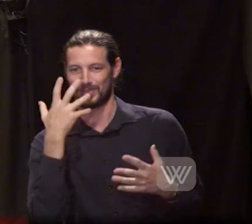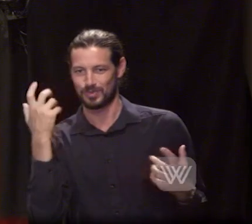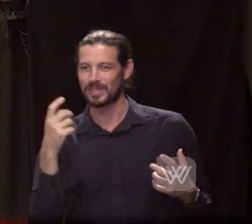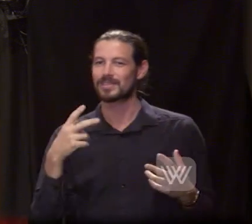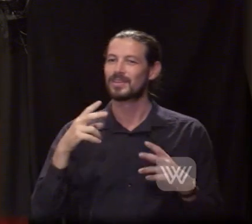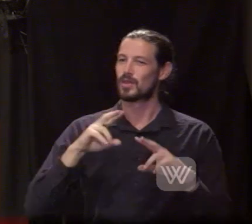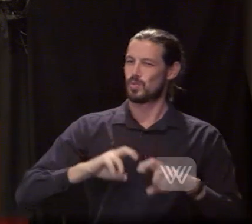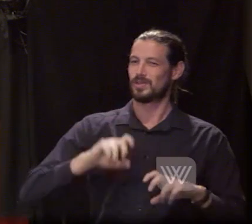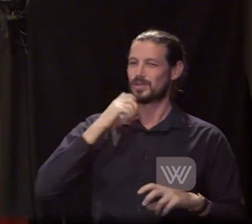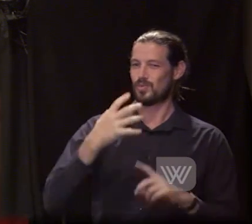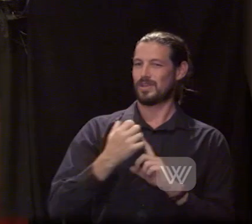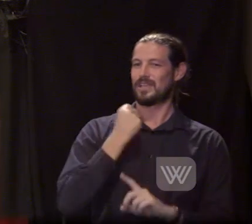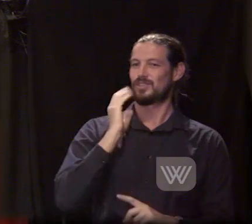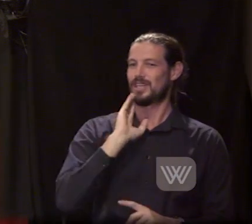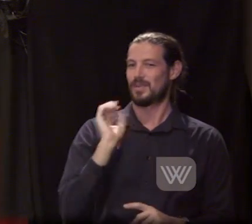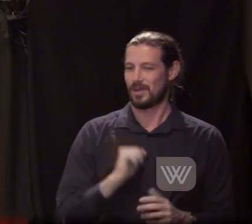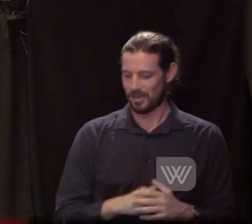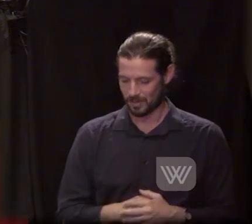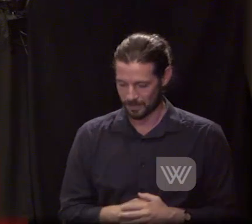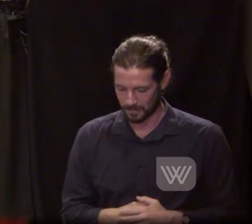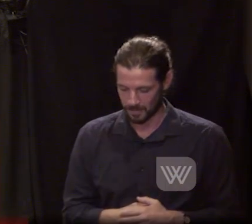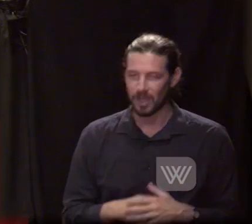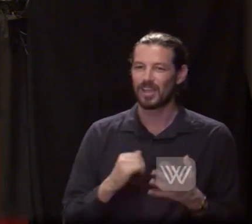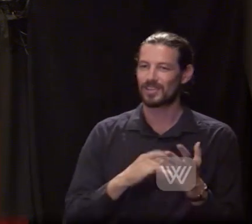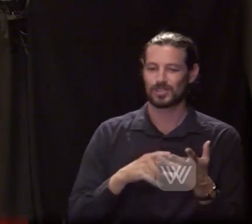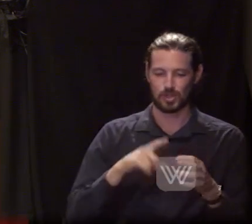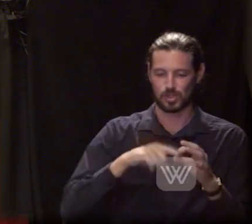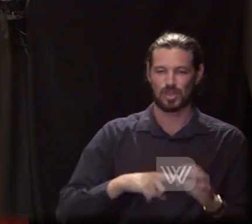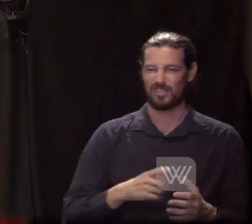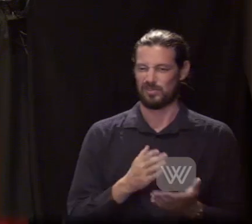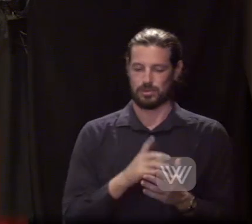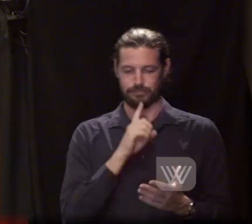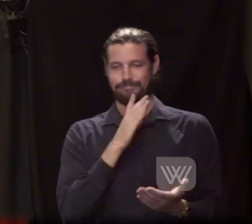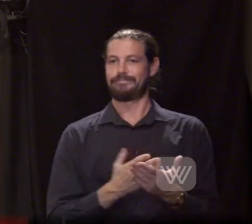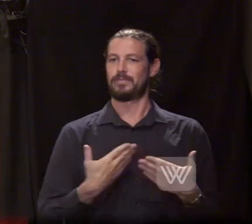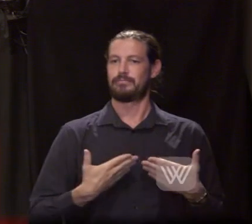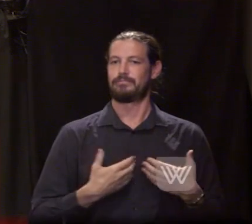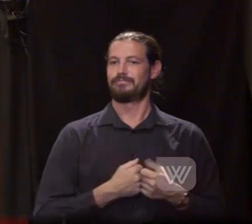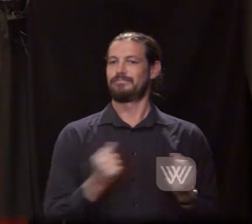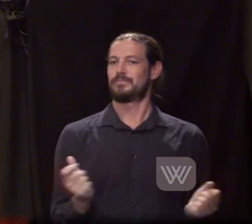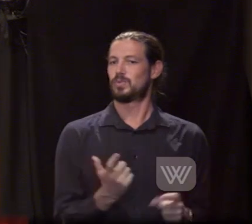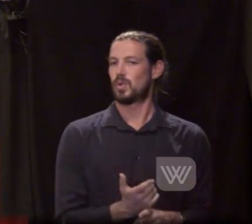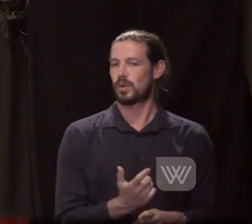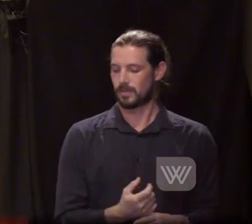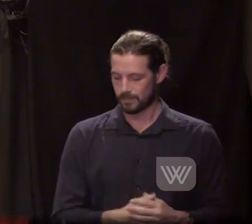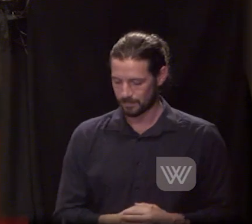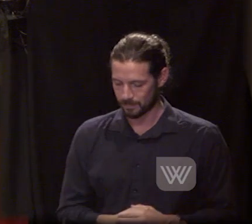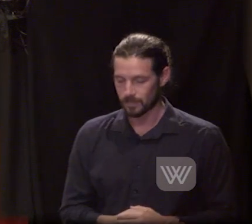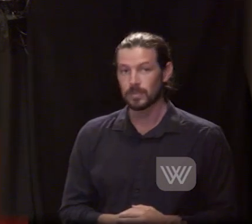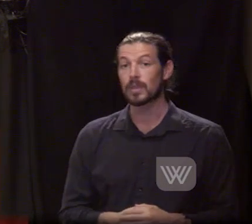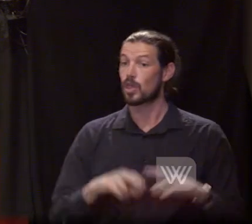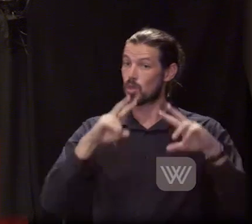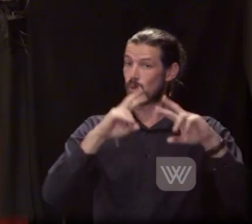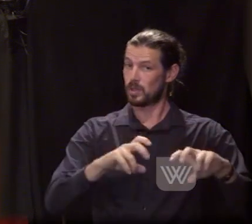So lying on your surveys doesn't do you any good because they already know what's going on. And it's interesting that the researchers, they are so intuitive.